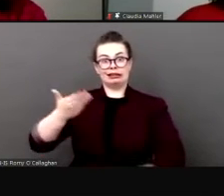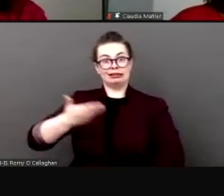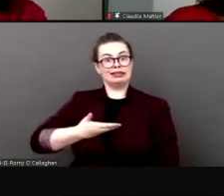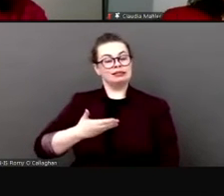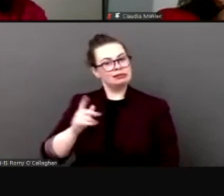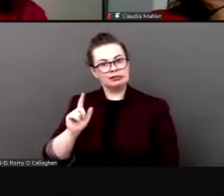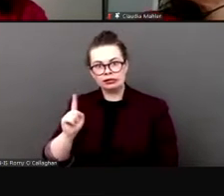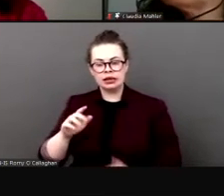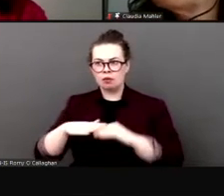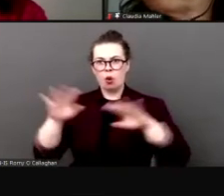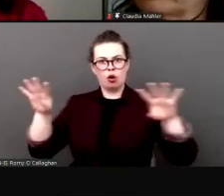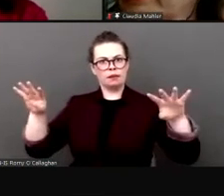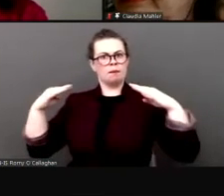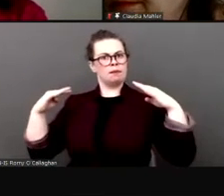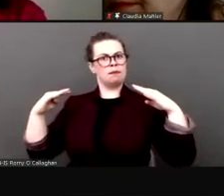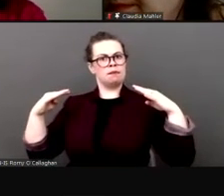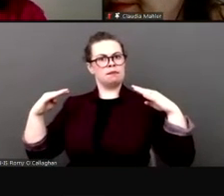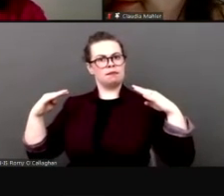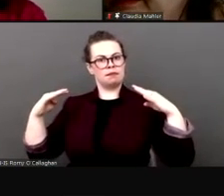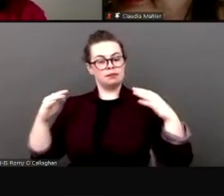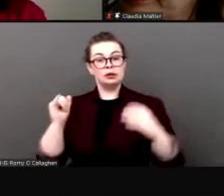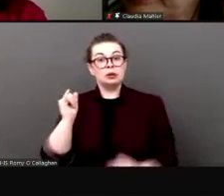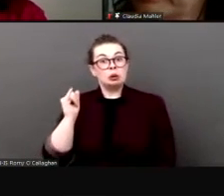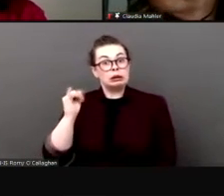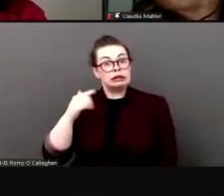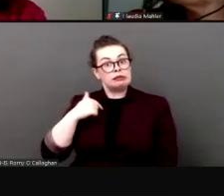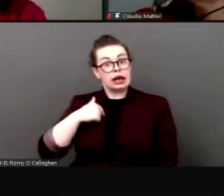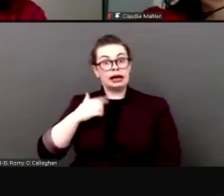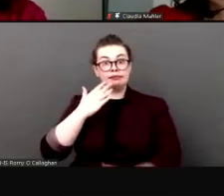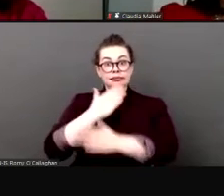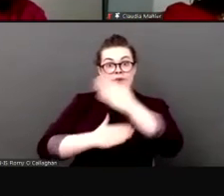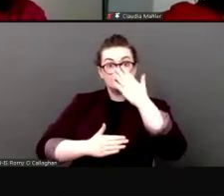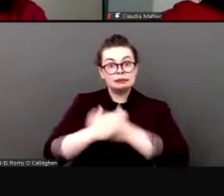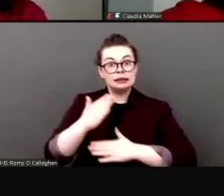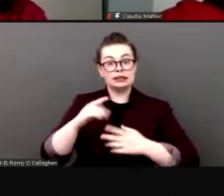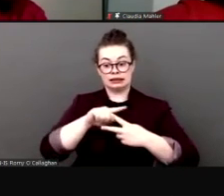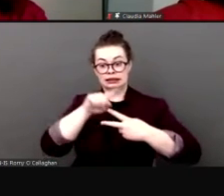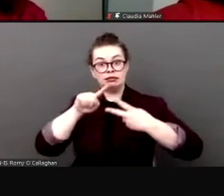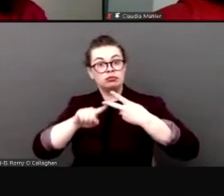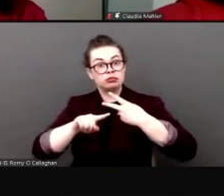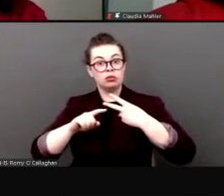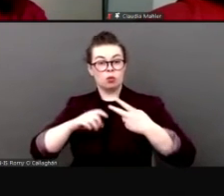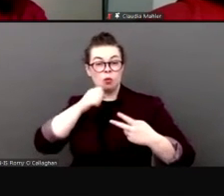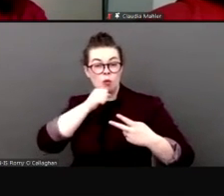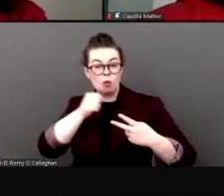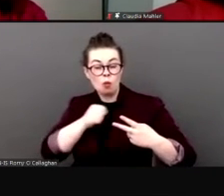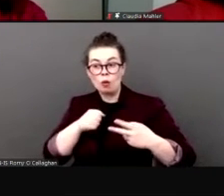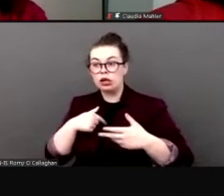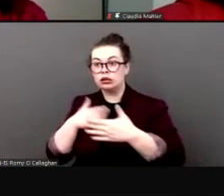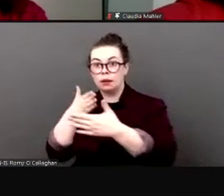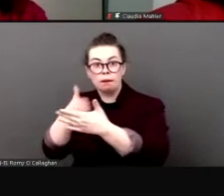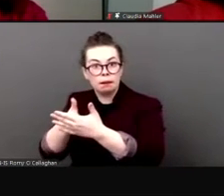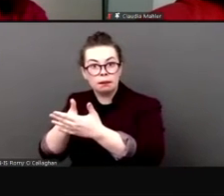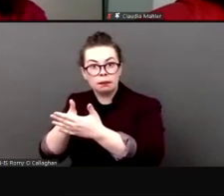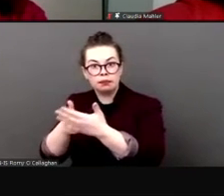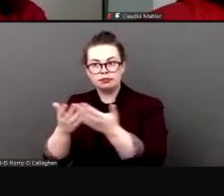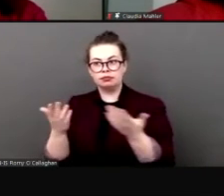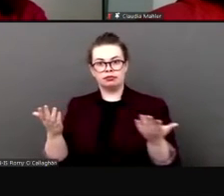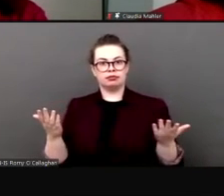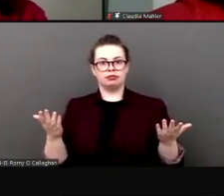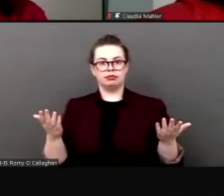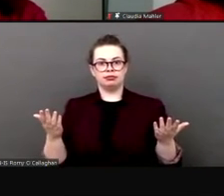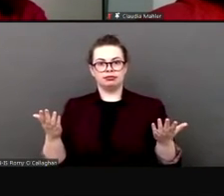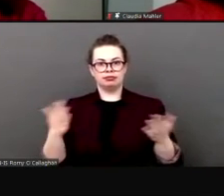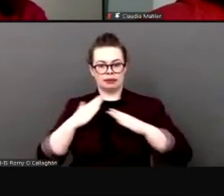ageism weighs down the scales of justice, then that's not only bad in and of itself in terms of